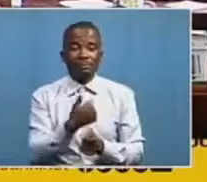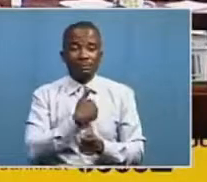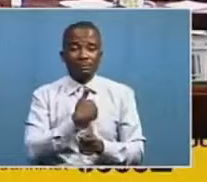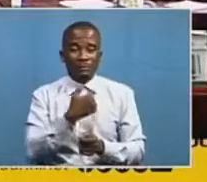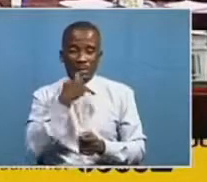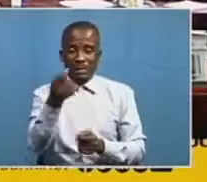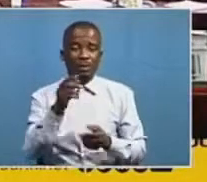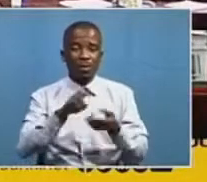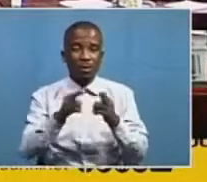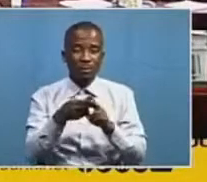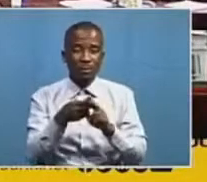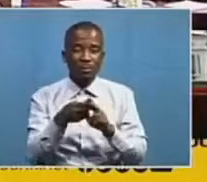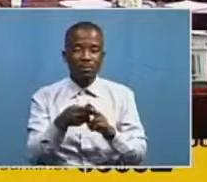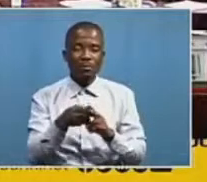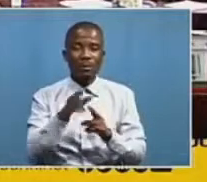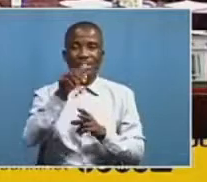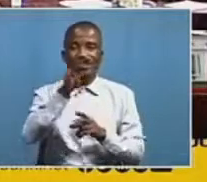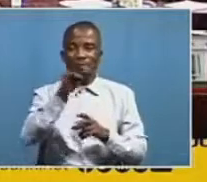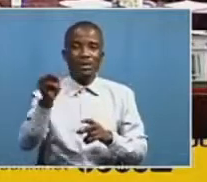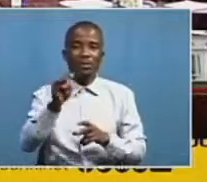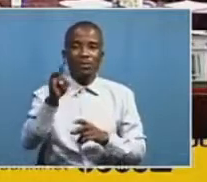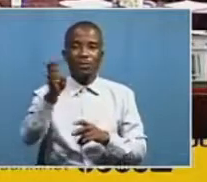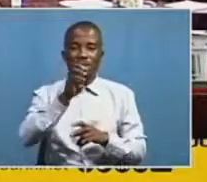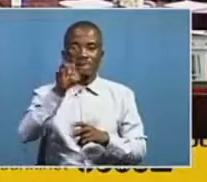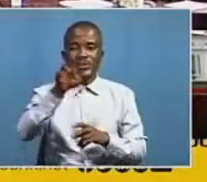The numbers